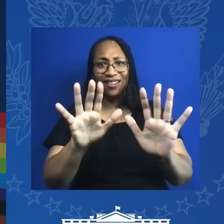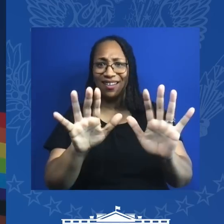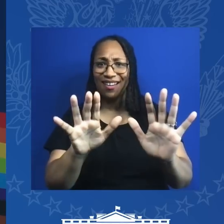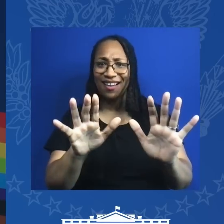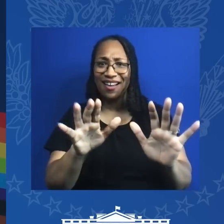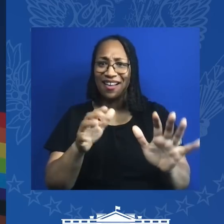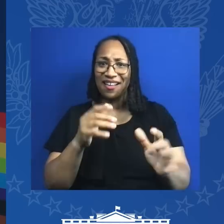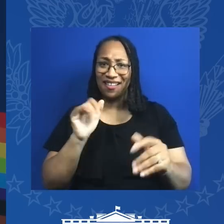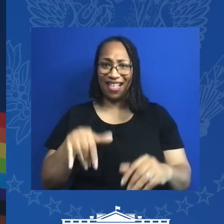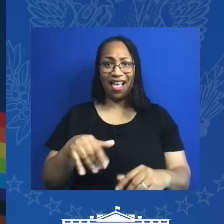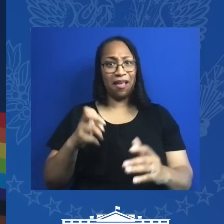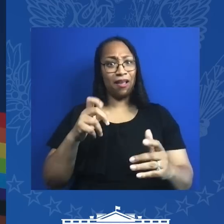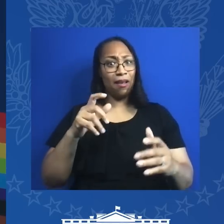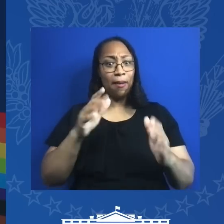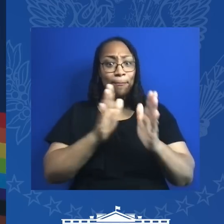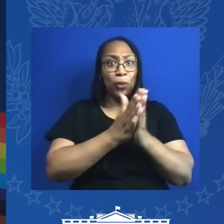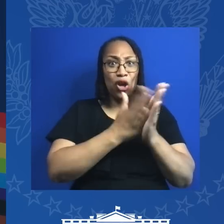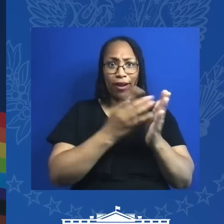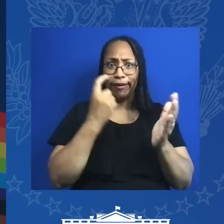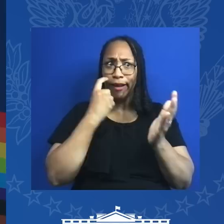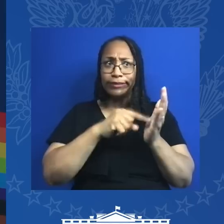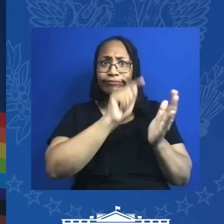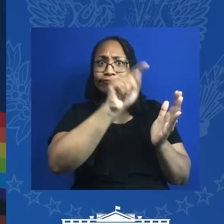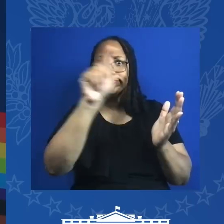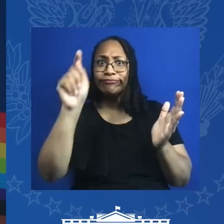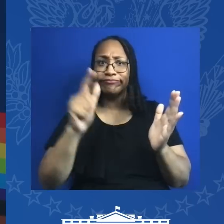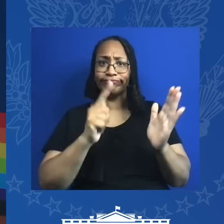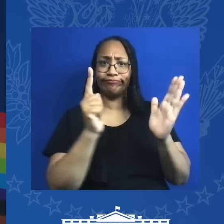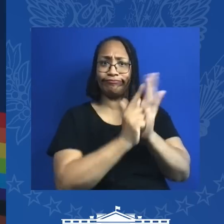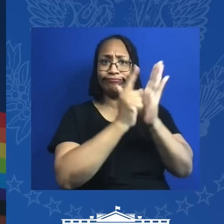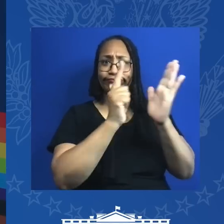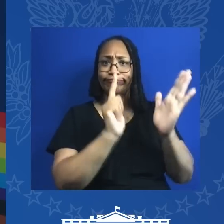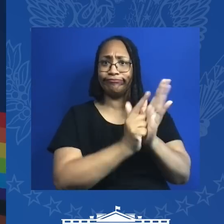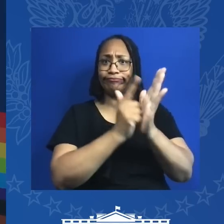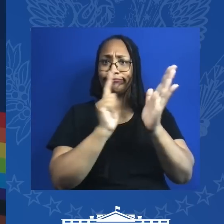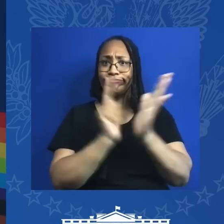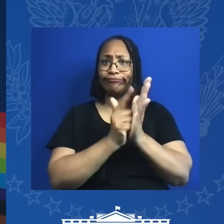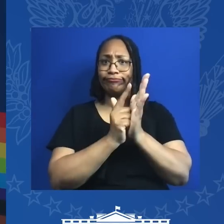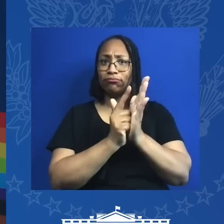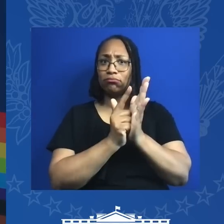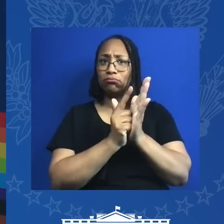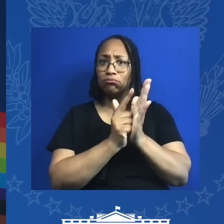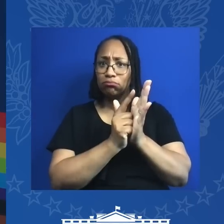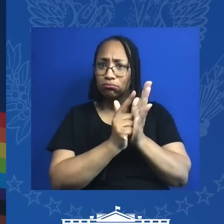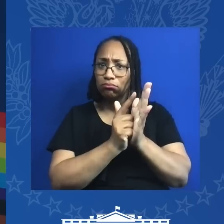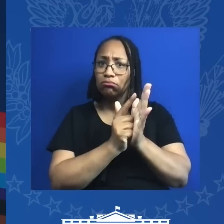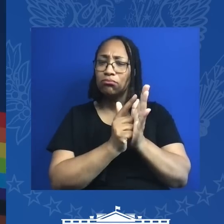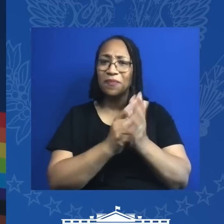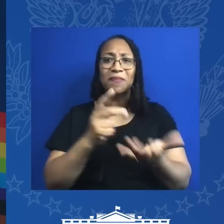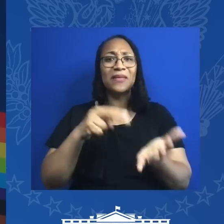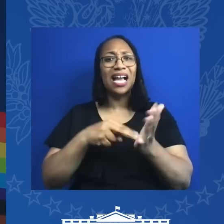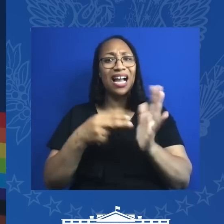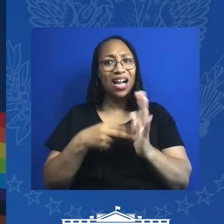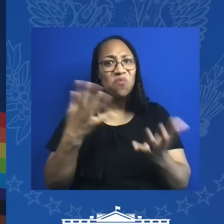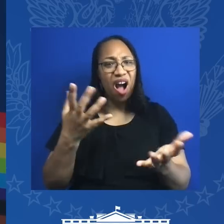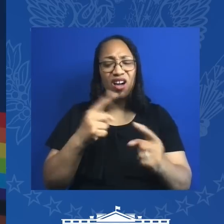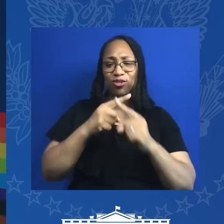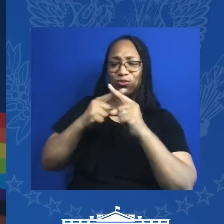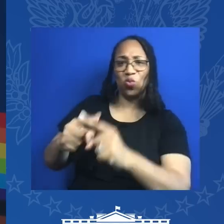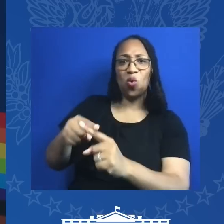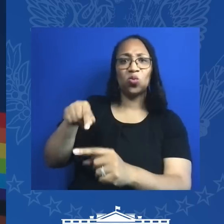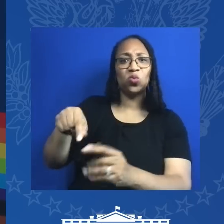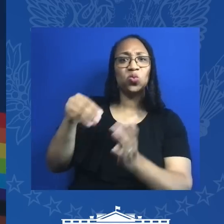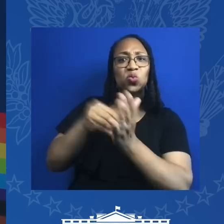target LGBTQ students or students of color and create hostile classroom environments. Third,